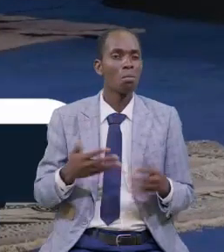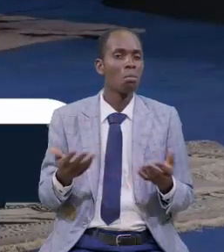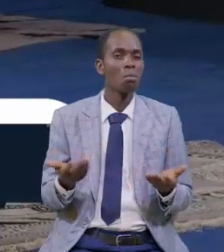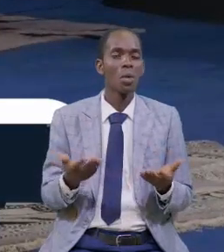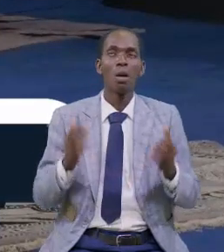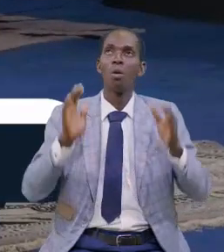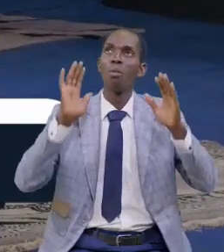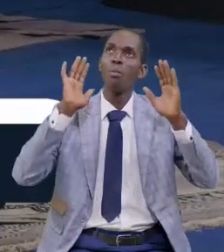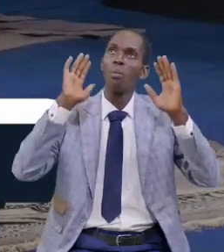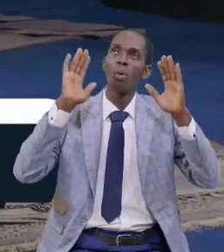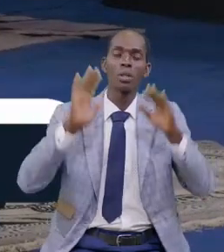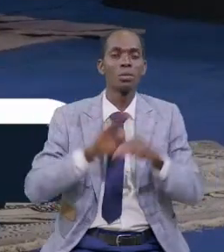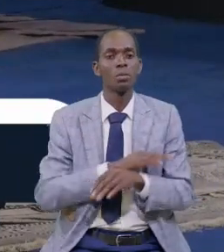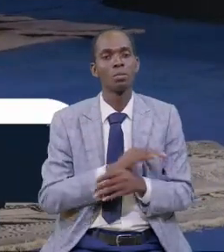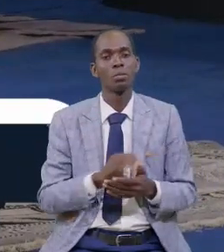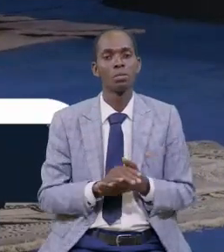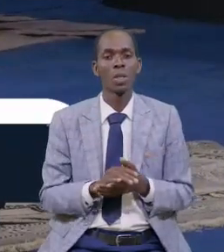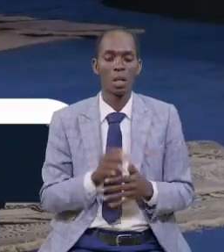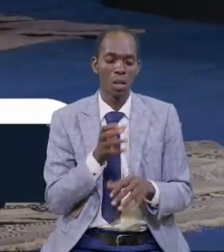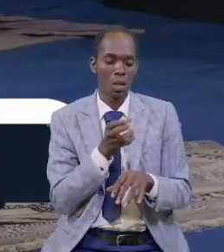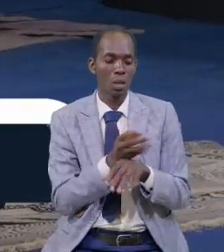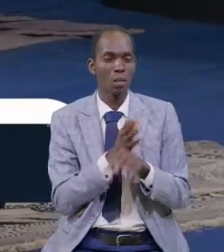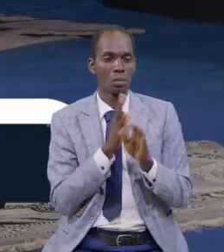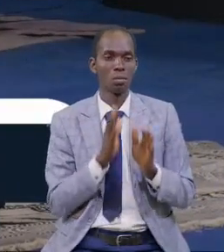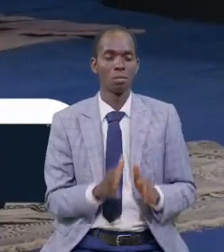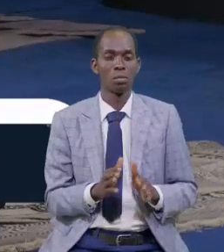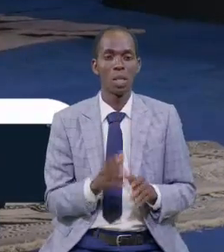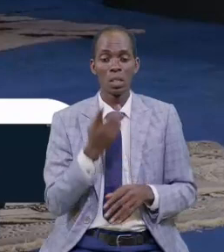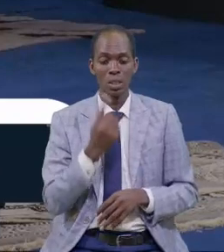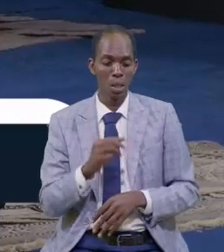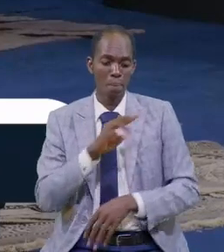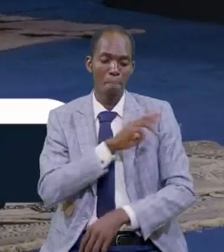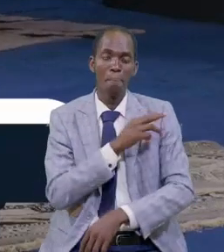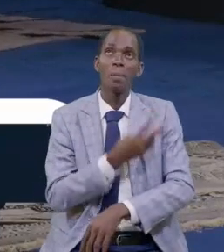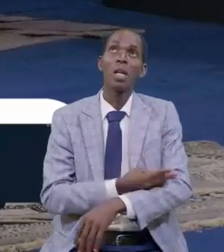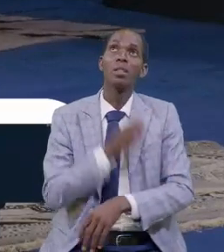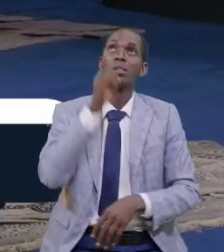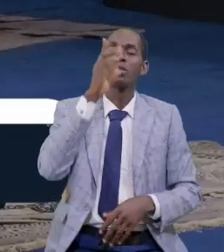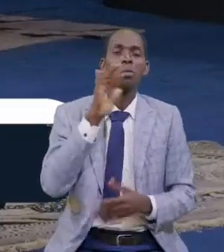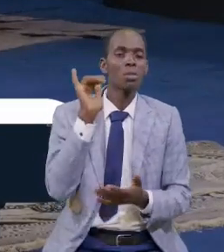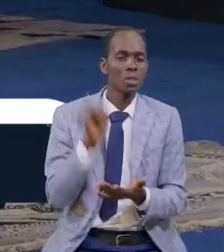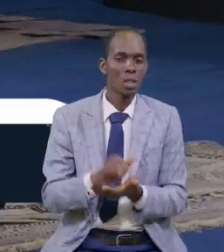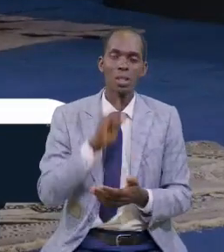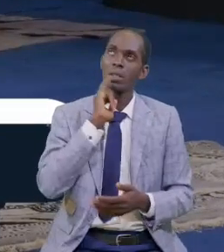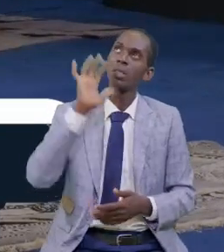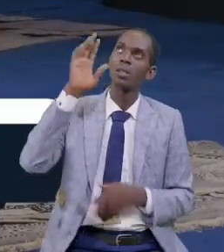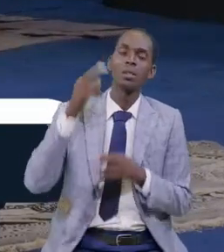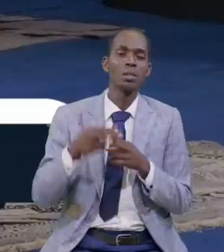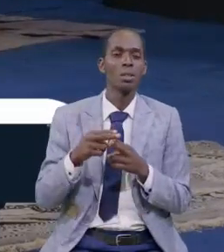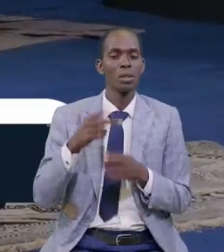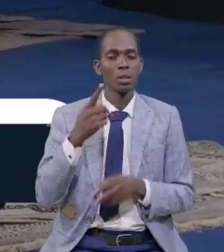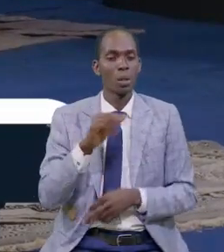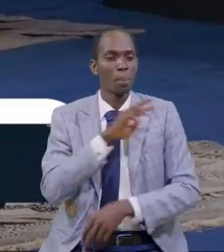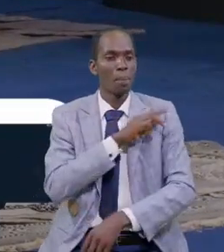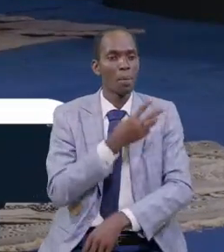Wonderful, Counselor, the Mighty God. That's his name, the Mighty God,